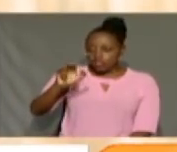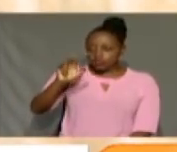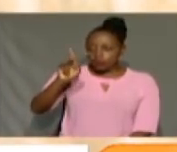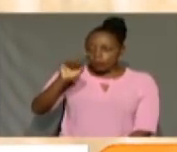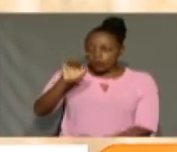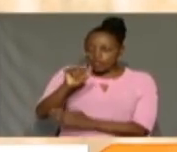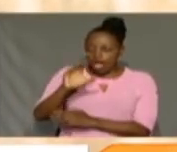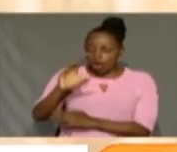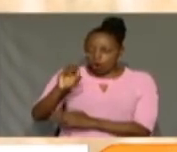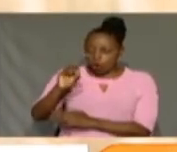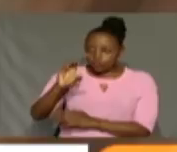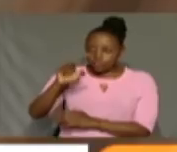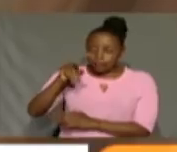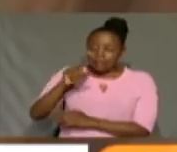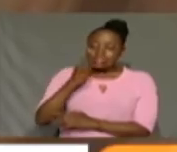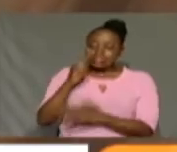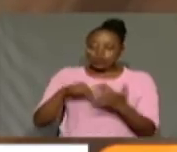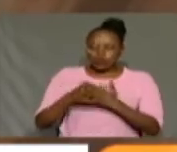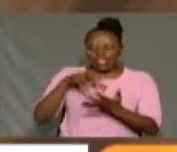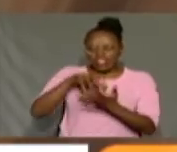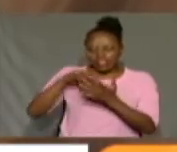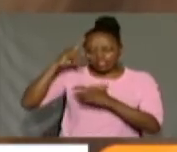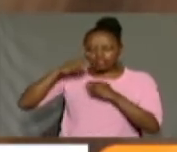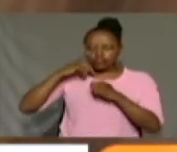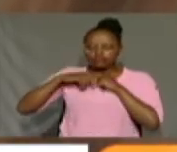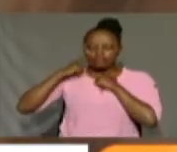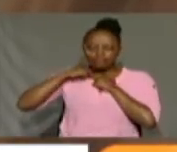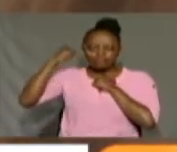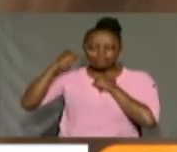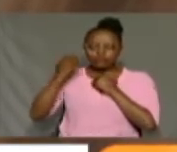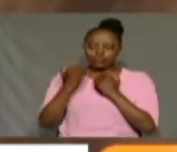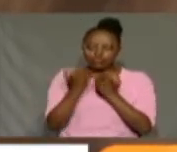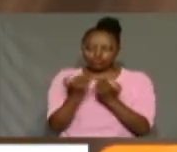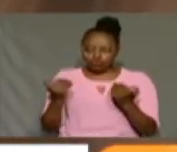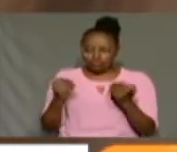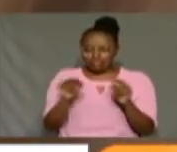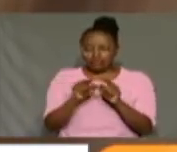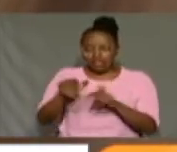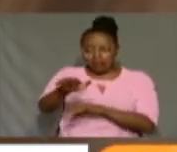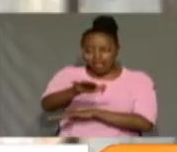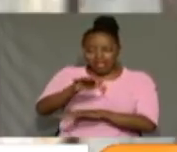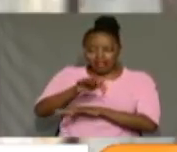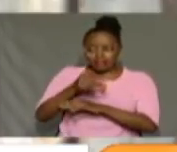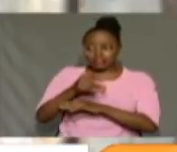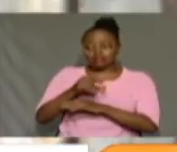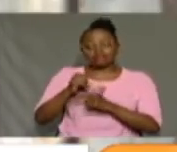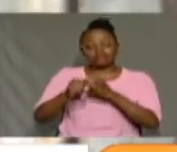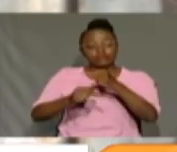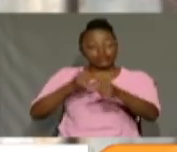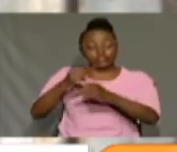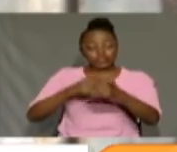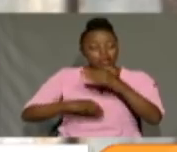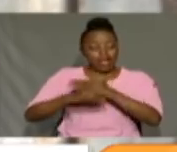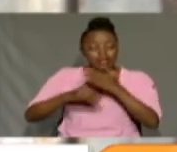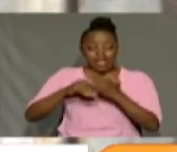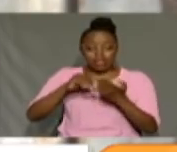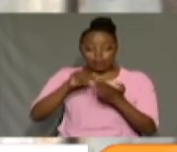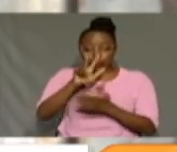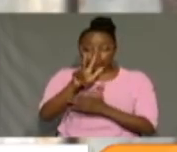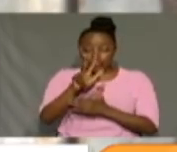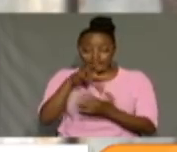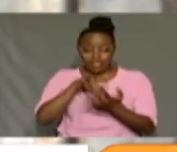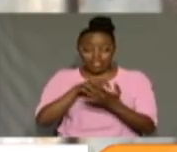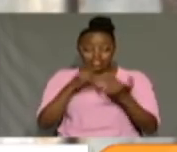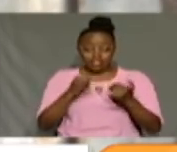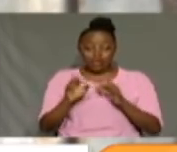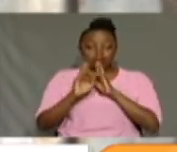Edward Imbwaga said cases of suicide among teens in the area was on the rise, with three